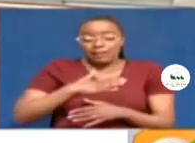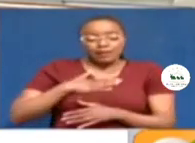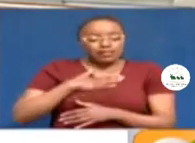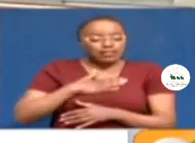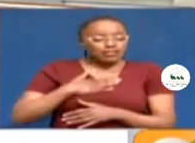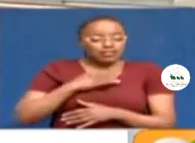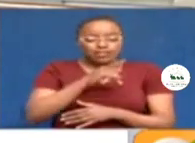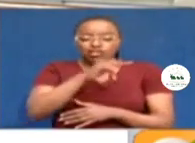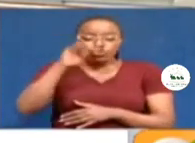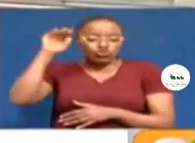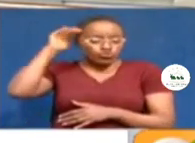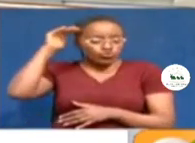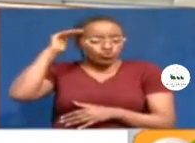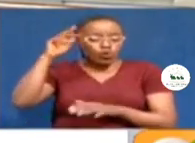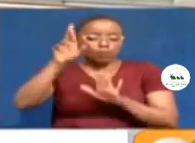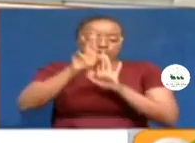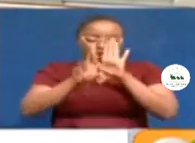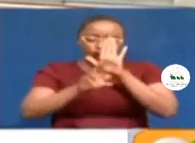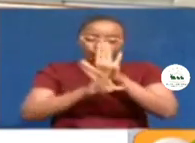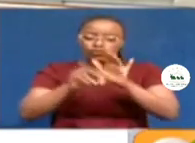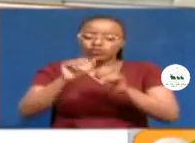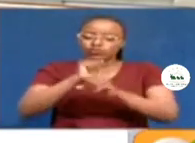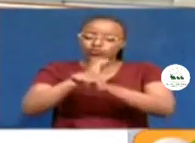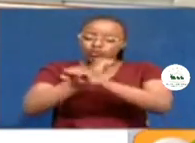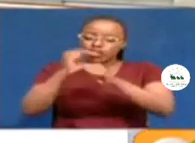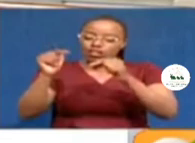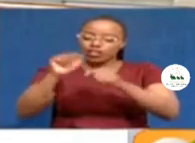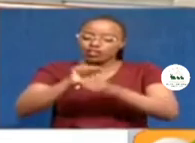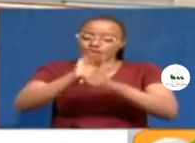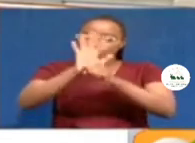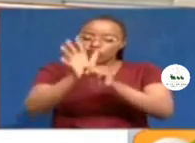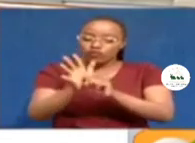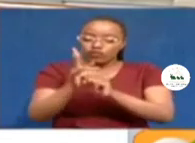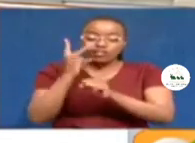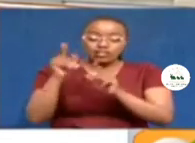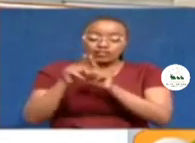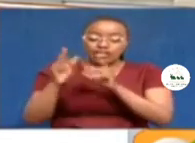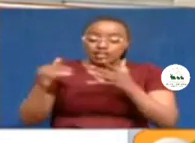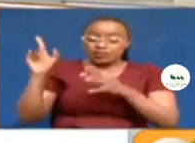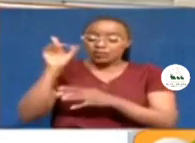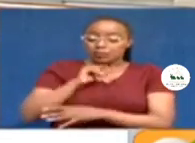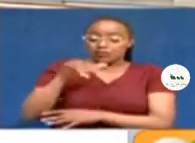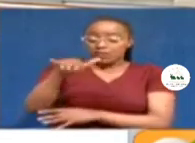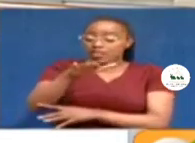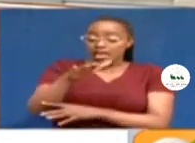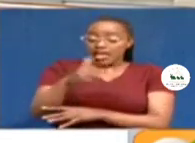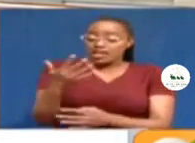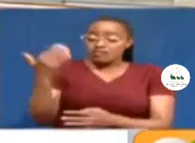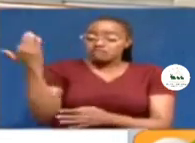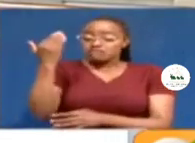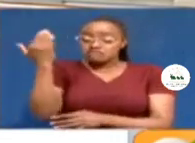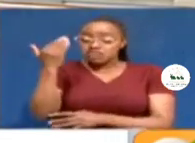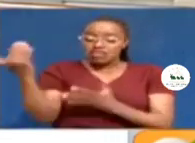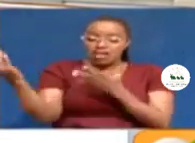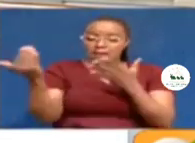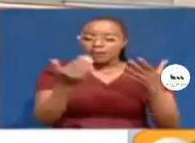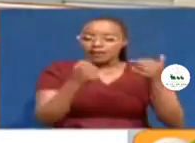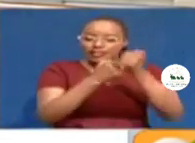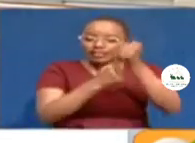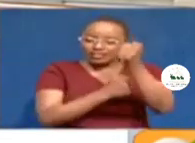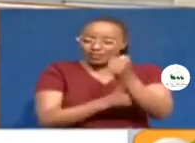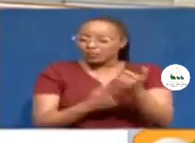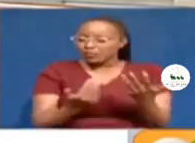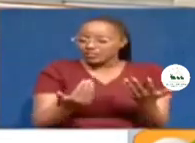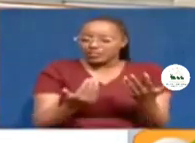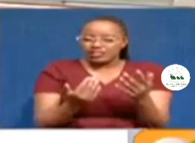please obey the protocol. And they receive them, they surrender the pulpit, they greet them with supported